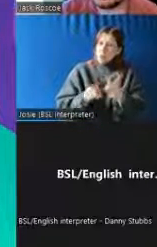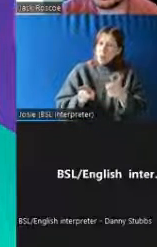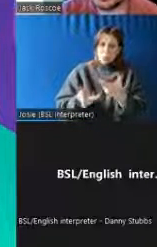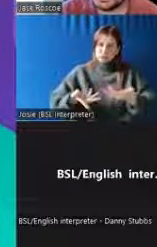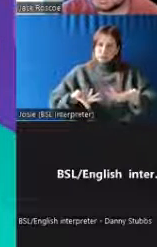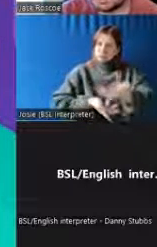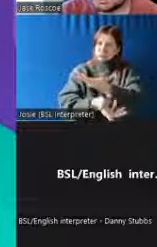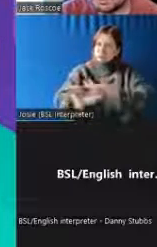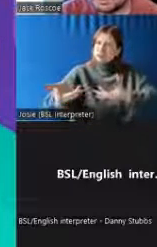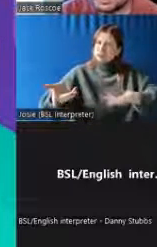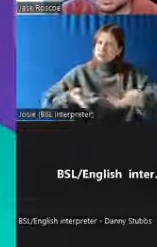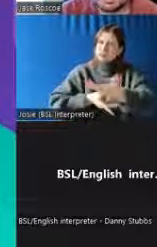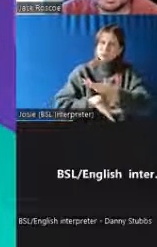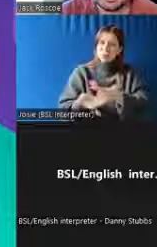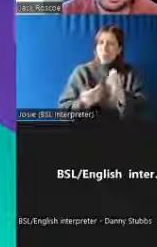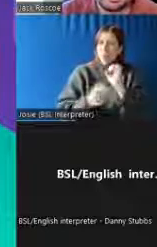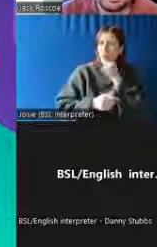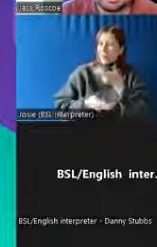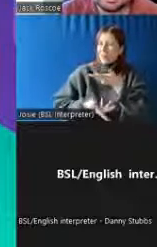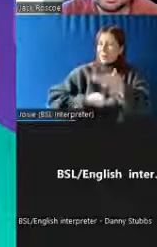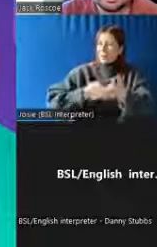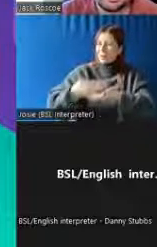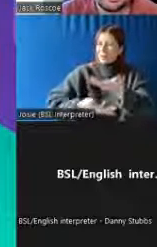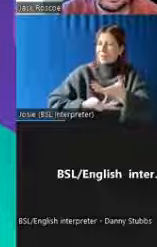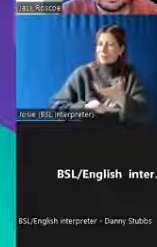today's session, which I'll talk more about in a moment.